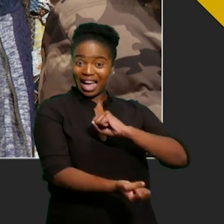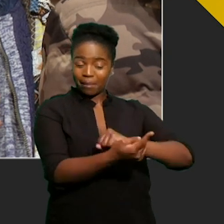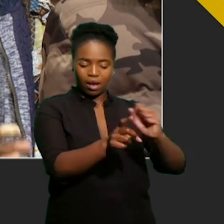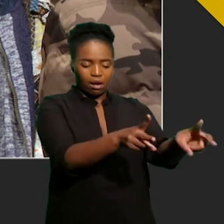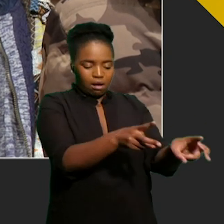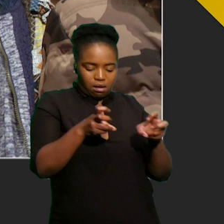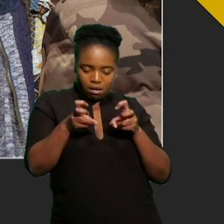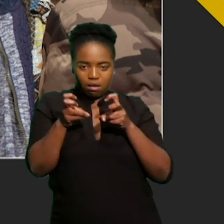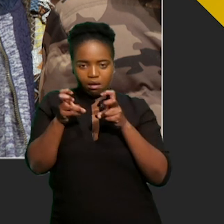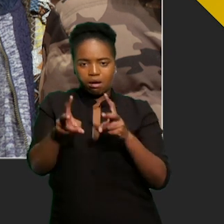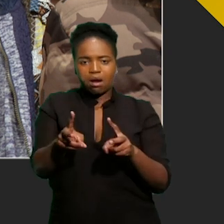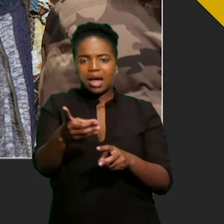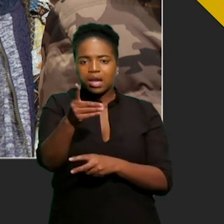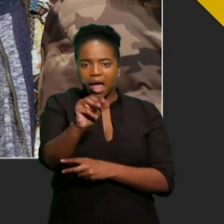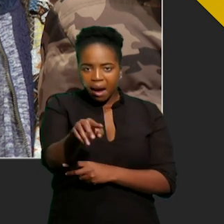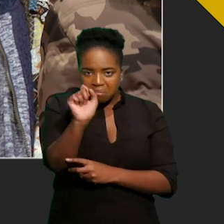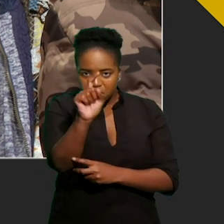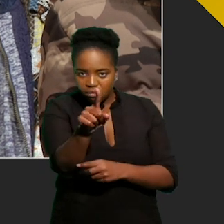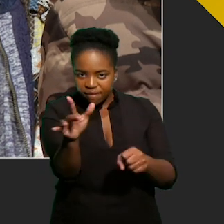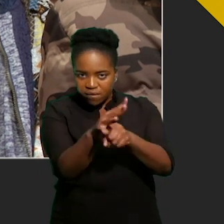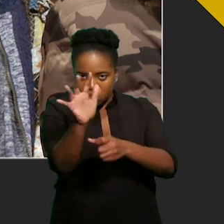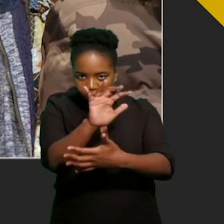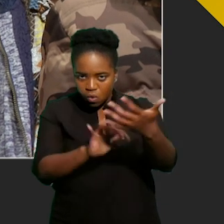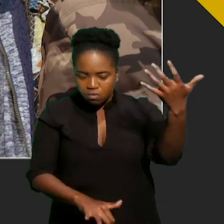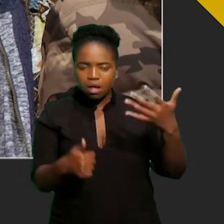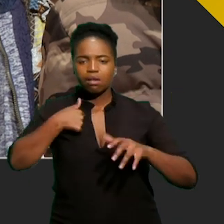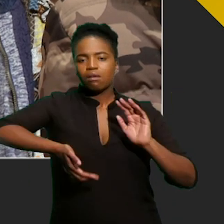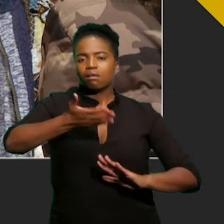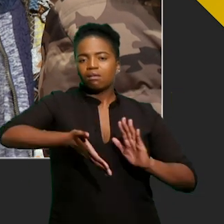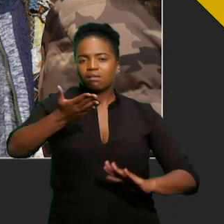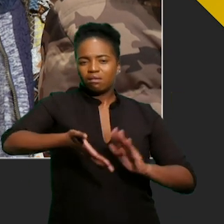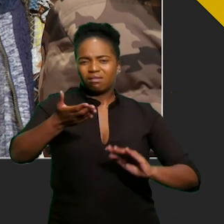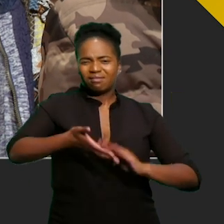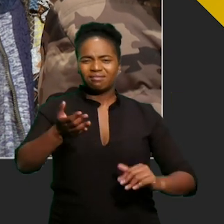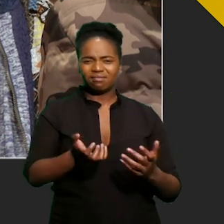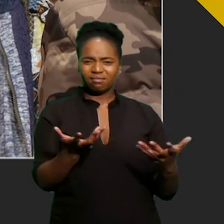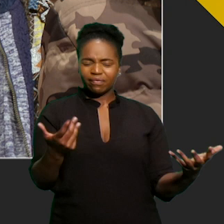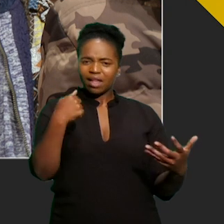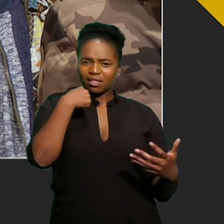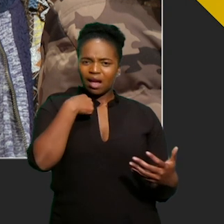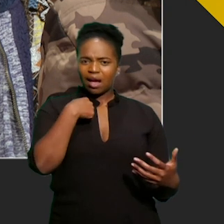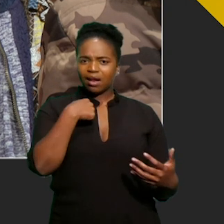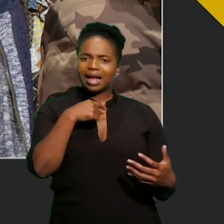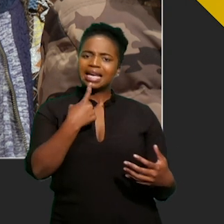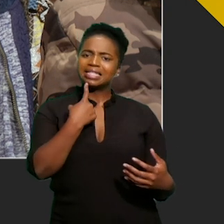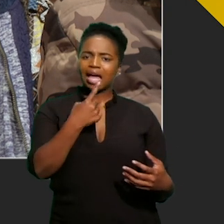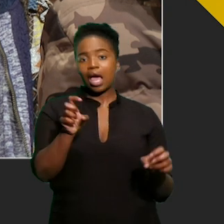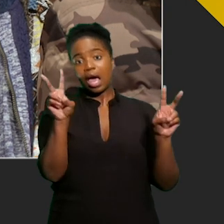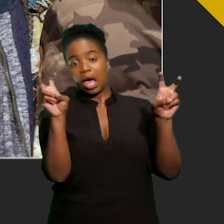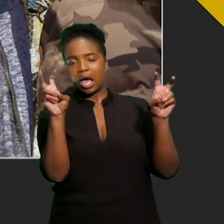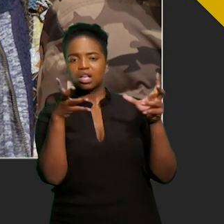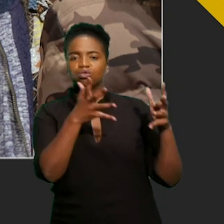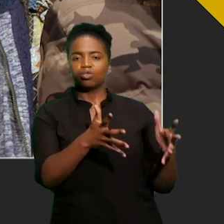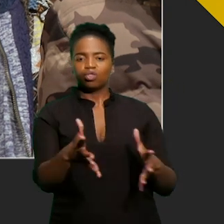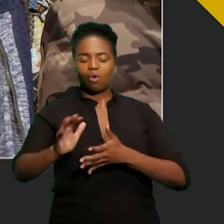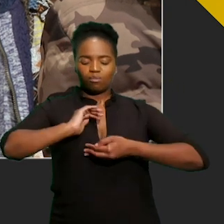happening. And then I probably DM you, and then I'll ask for the full story, and then I'm running with it, right? And then I use probably alleged on all of that to make sure that I'm